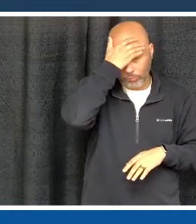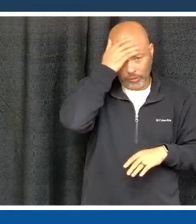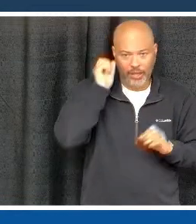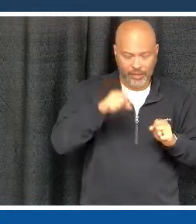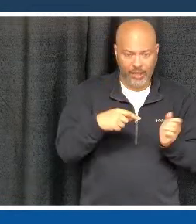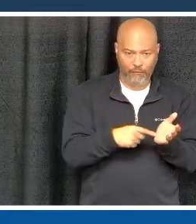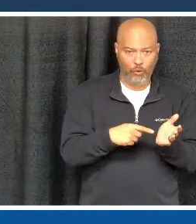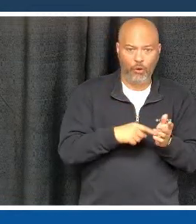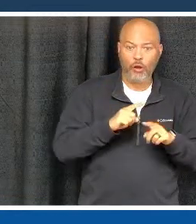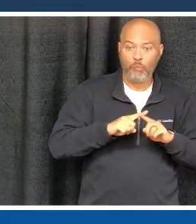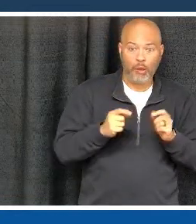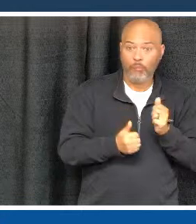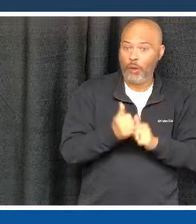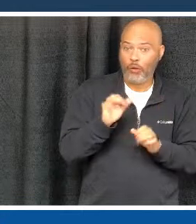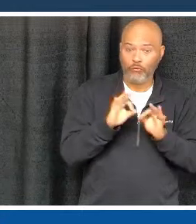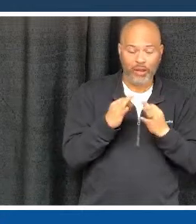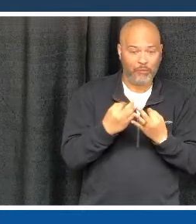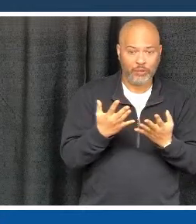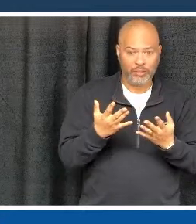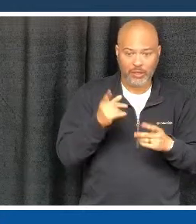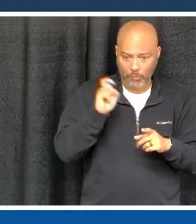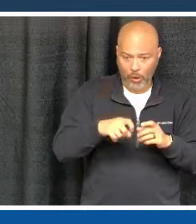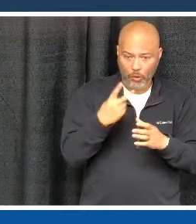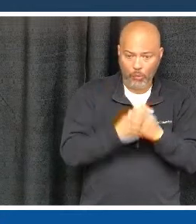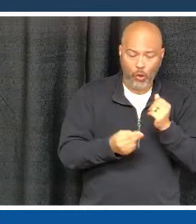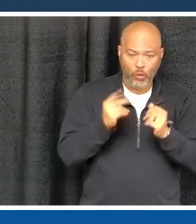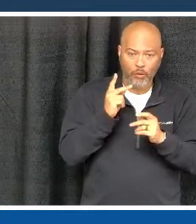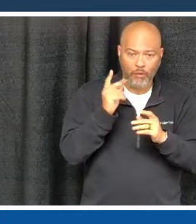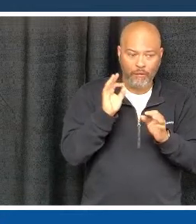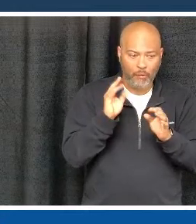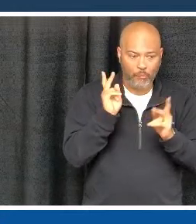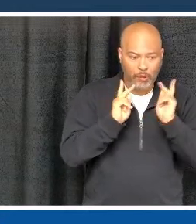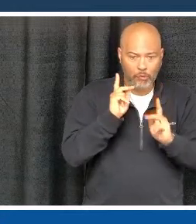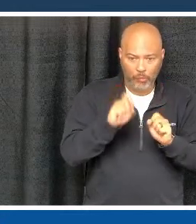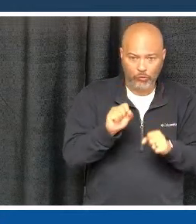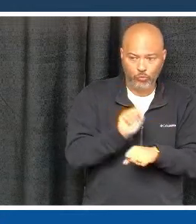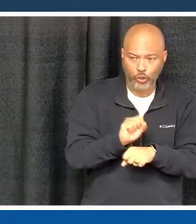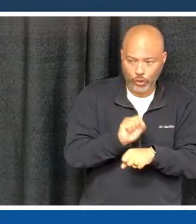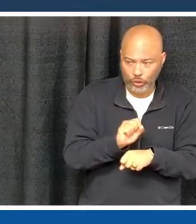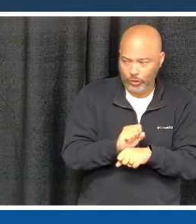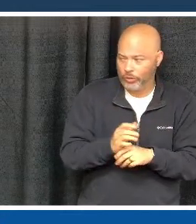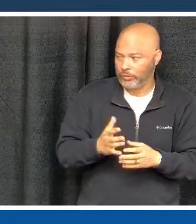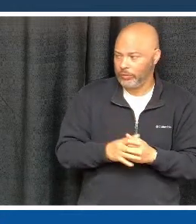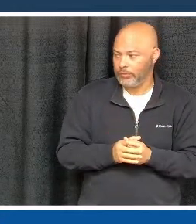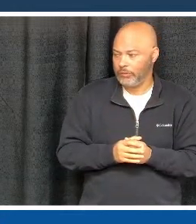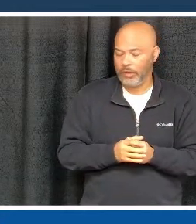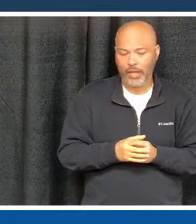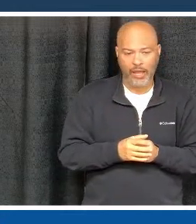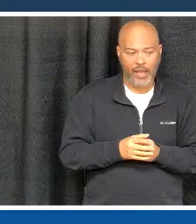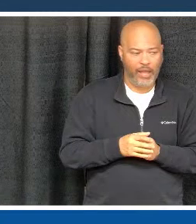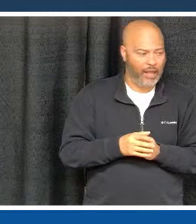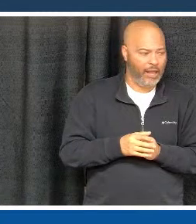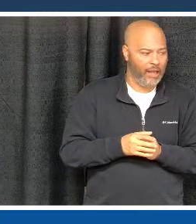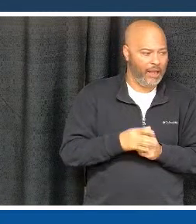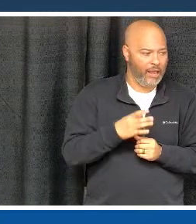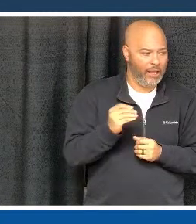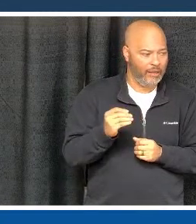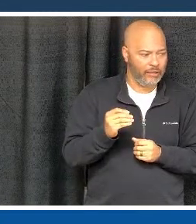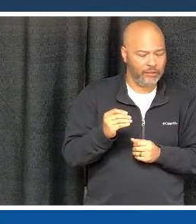can afford it. But most families, they have to have both people in the school system working. And this just gives an